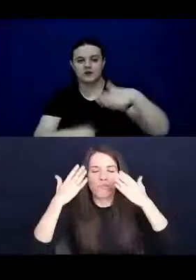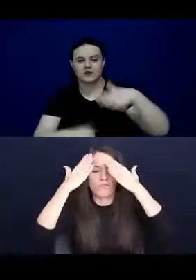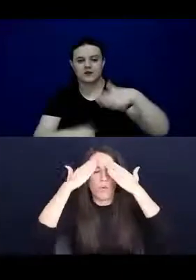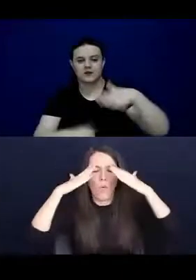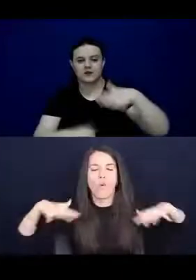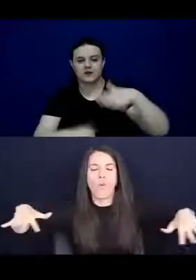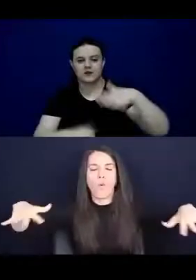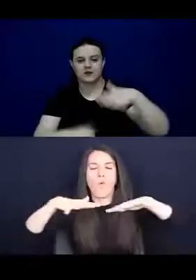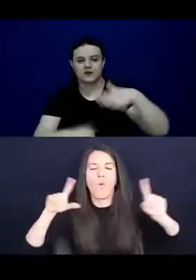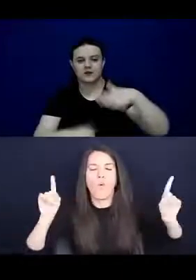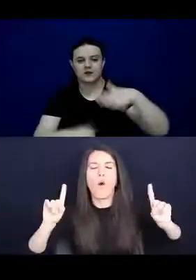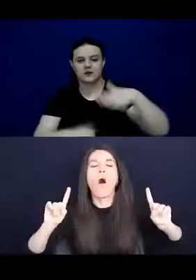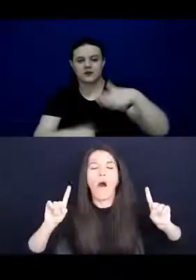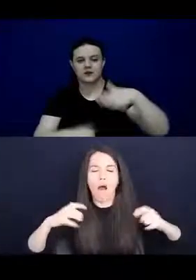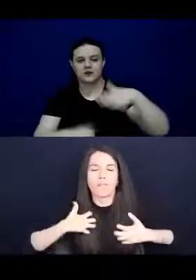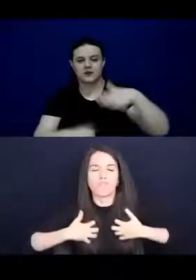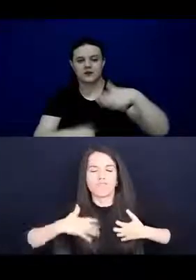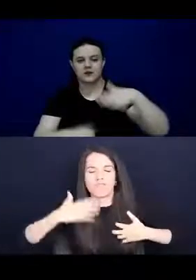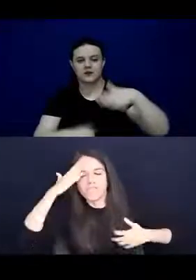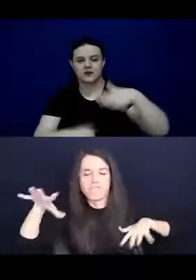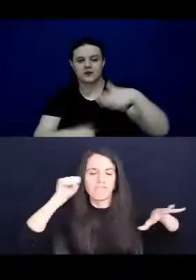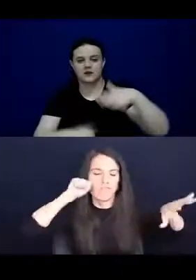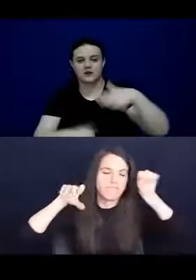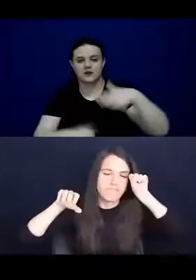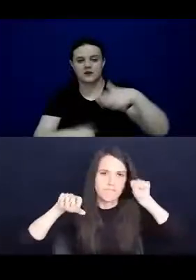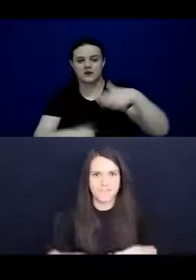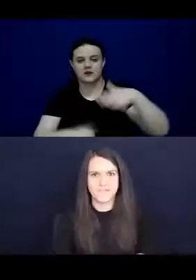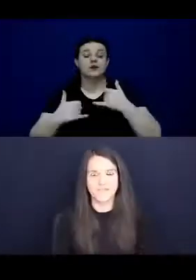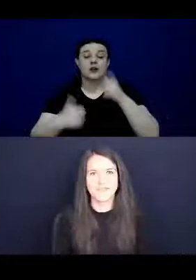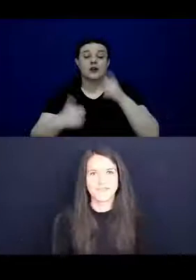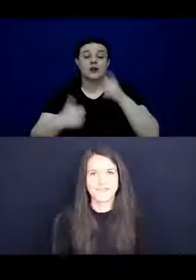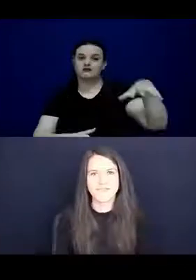things that they're interested in the environment.